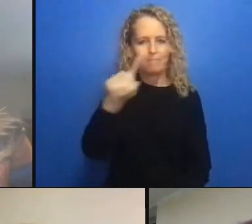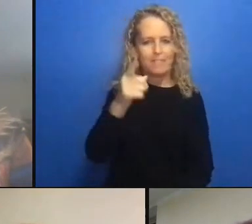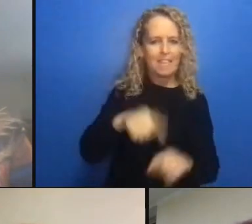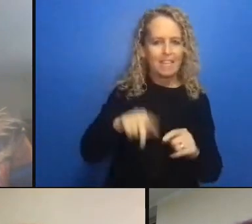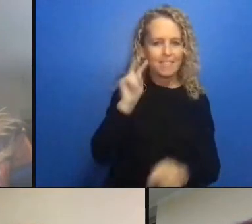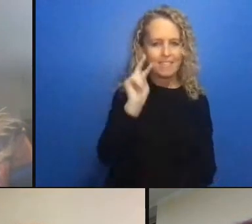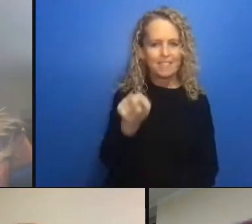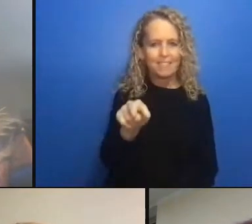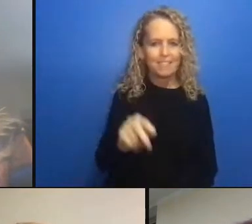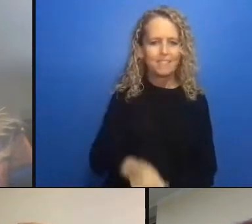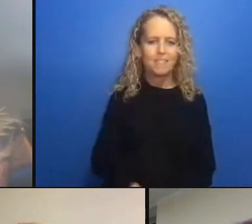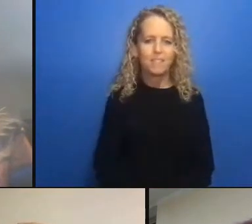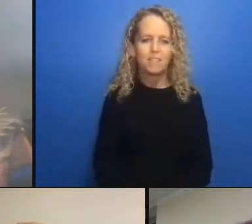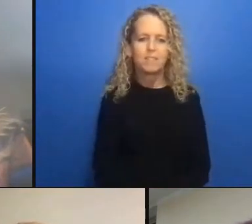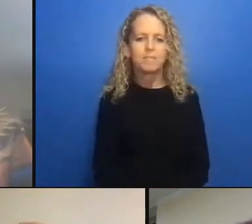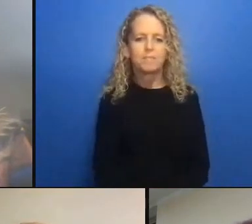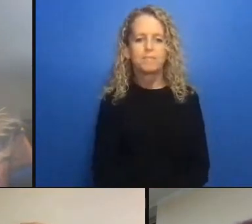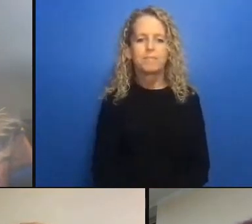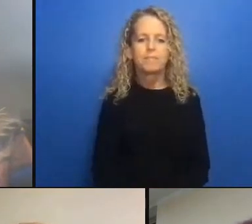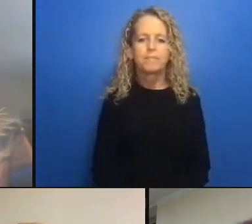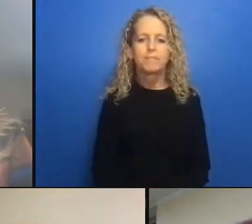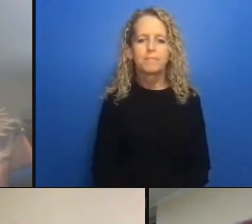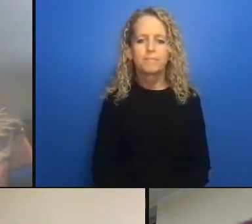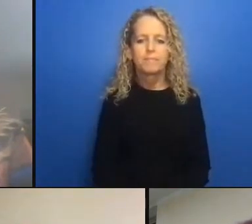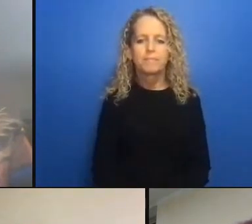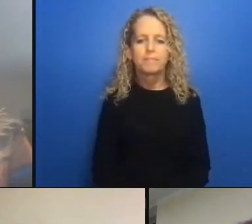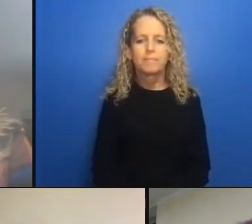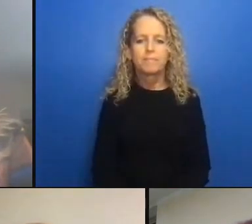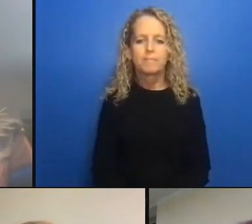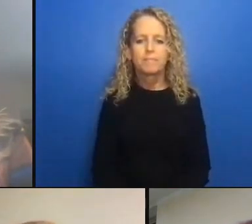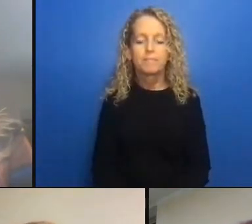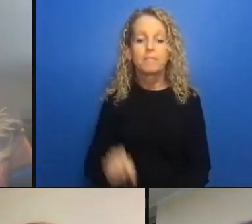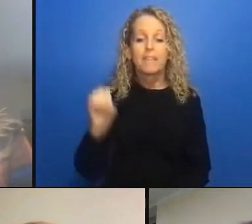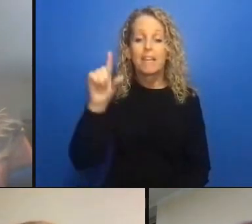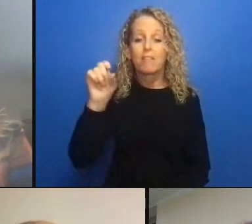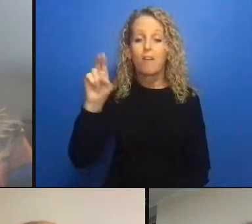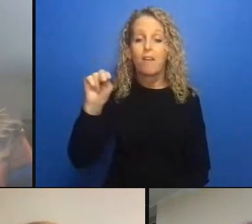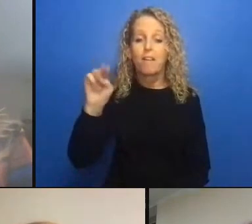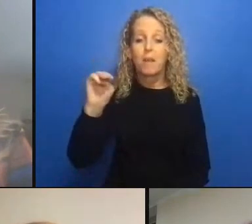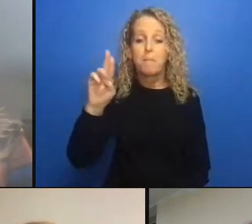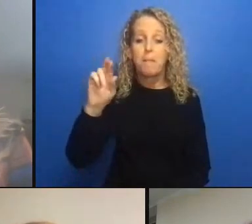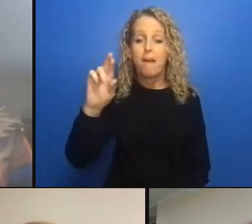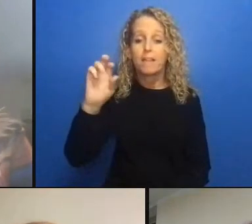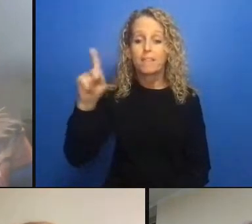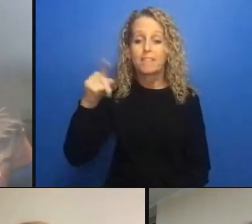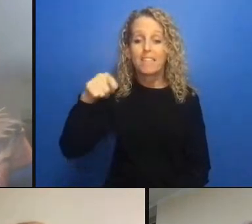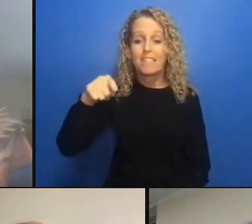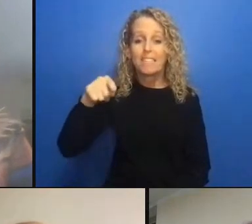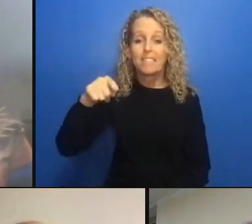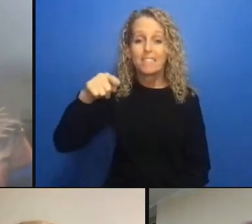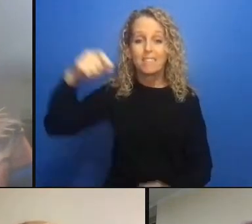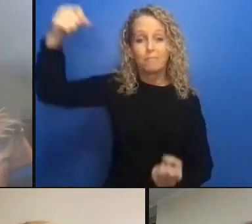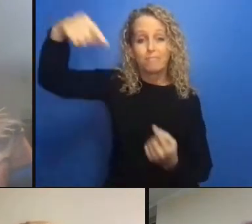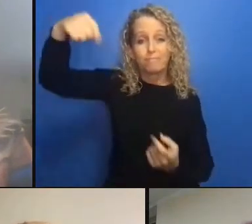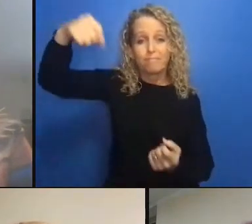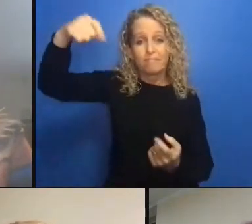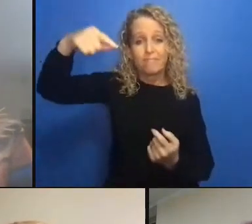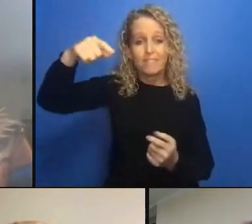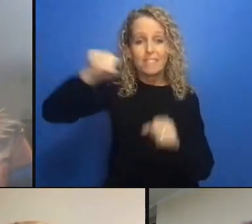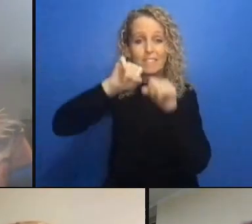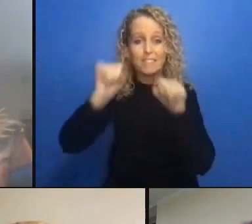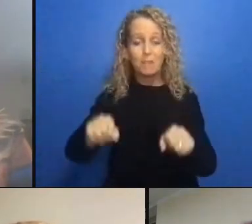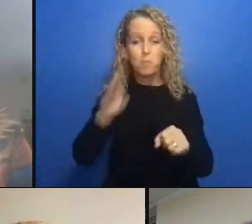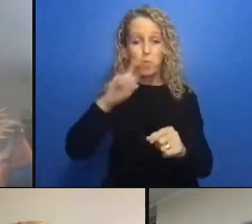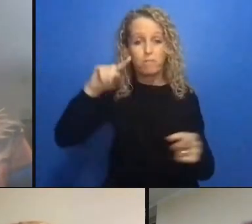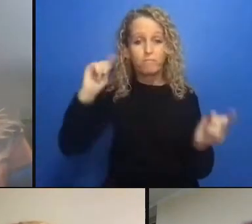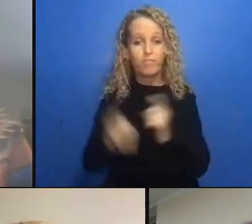Yeah. Will Elon Musk's Starlink low Earth orbit satellite system, got that out, change the way we access the internet